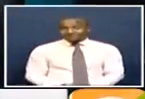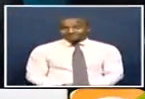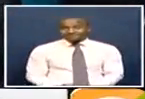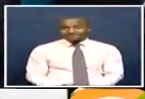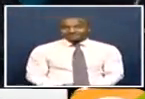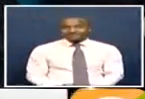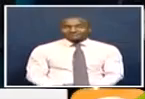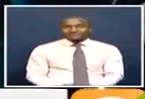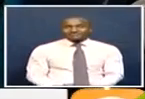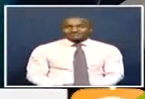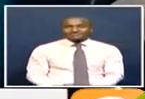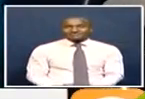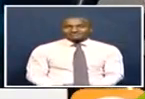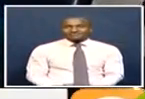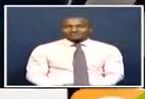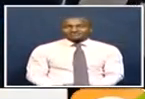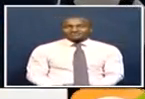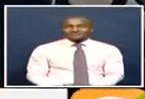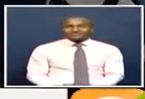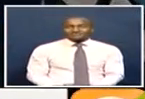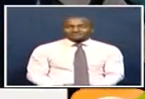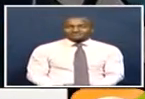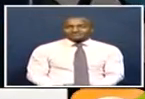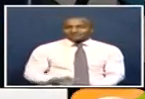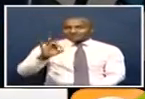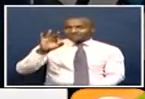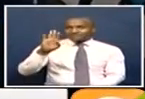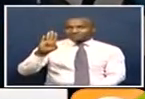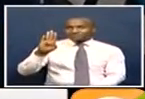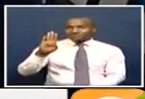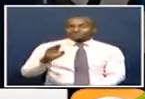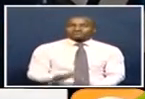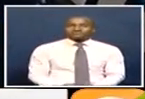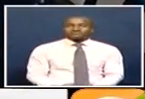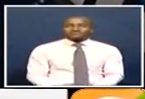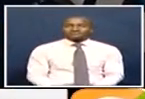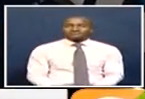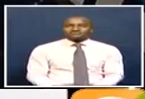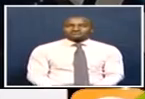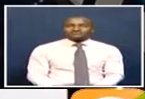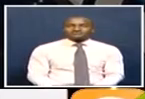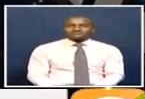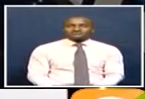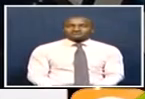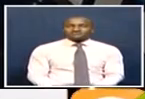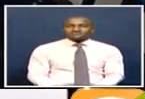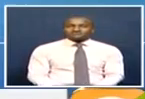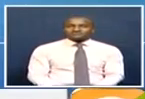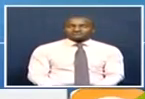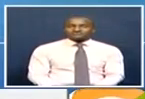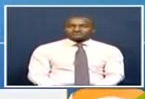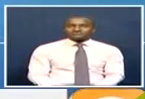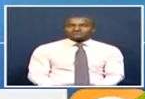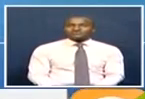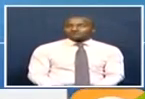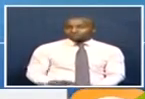let's look at some social media interactions tonight. Facebook, Monica, what do we have? Hudson Mwambili, you say, he deserves much